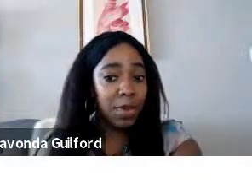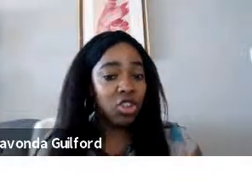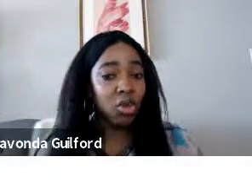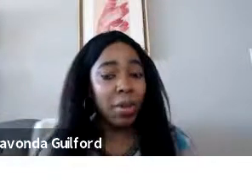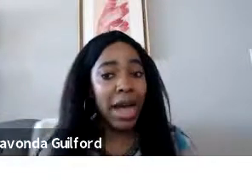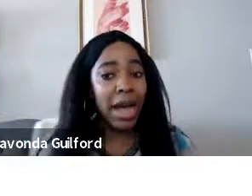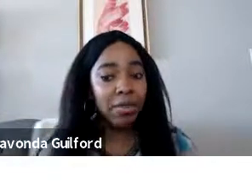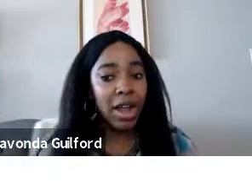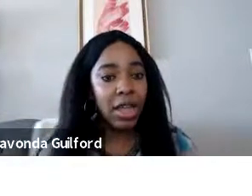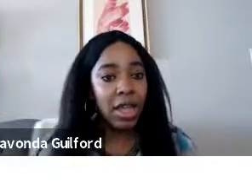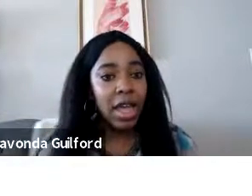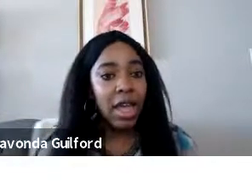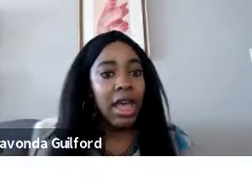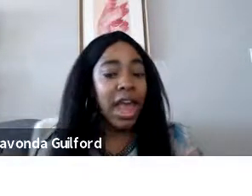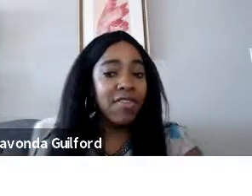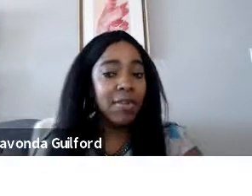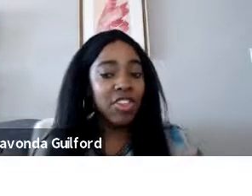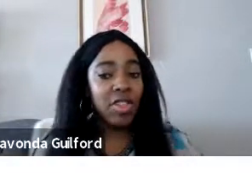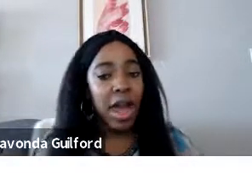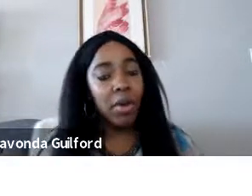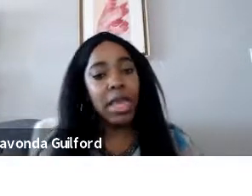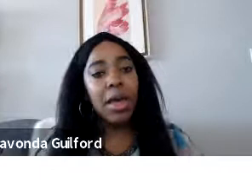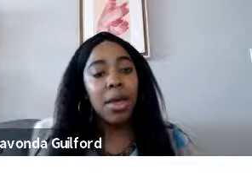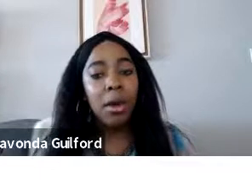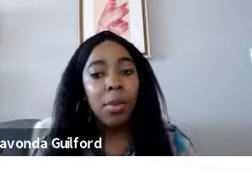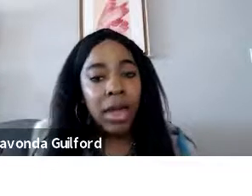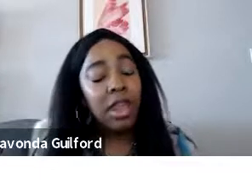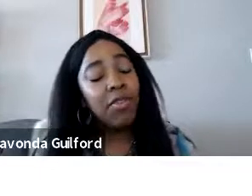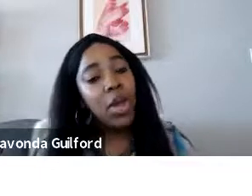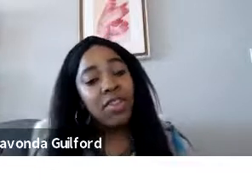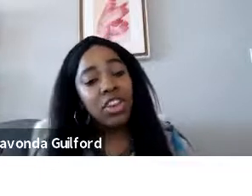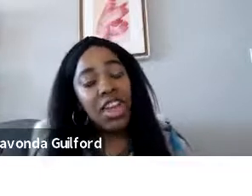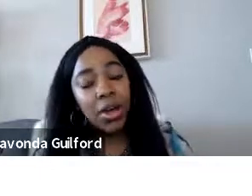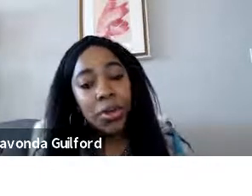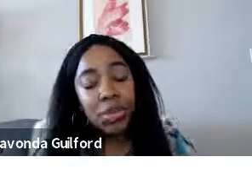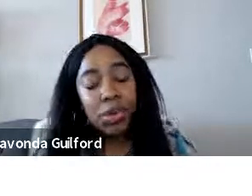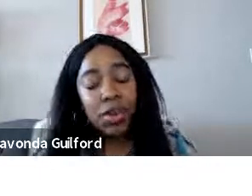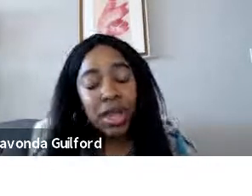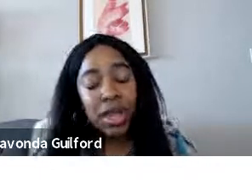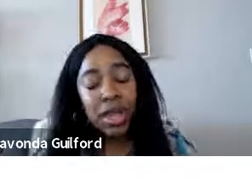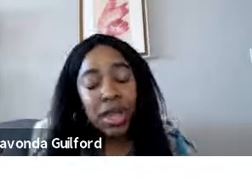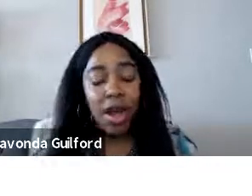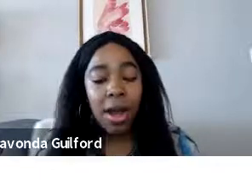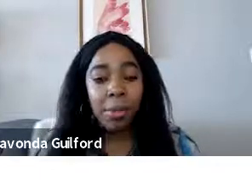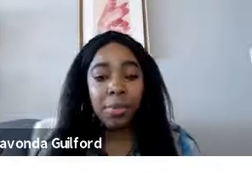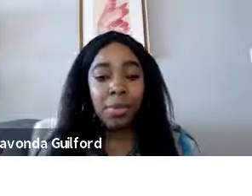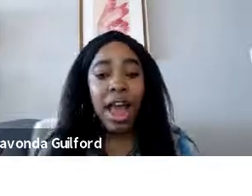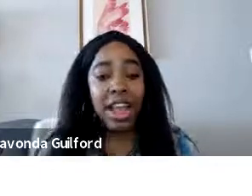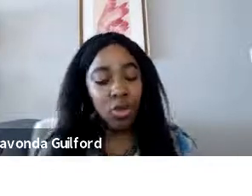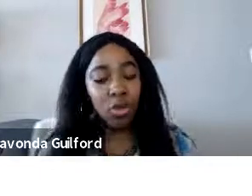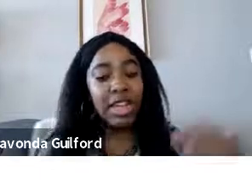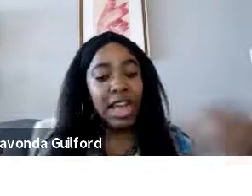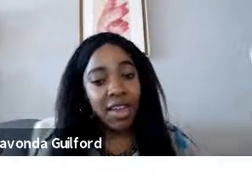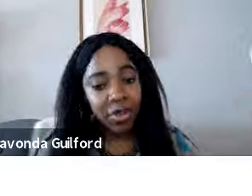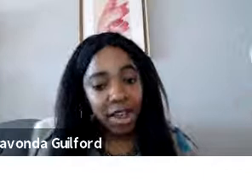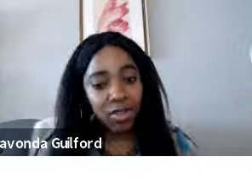the picture on the bottom right. And I haven't mentioned that one yet, but if you have a child who's moving from high